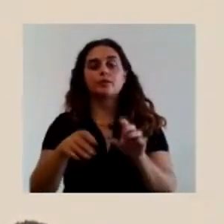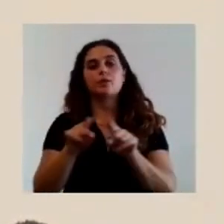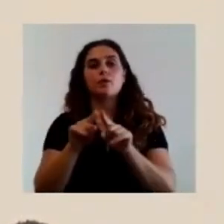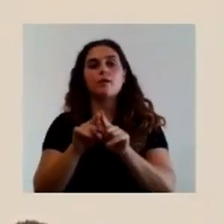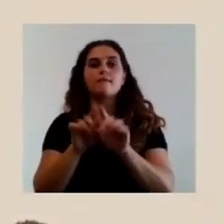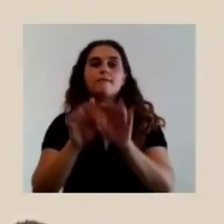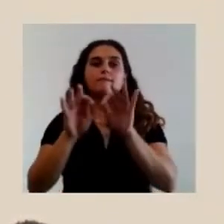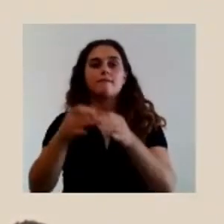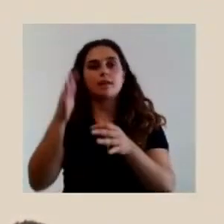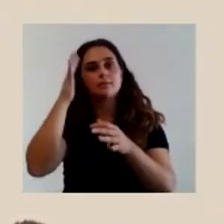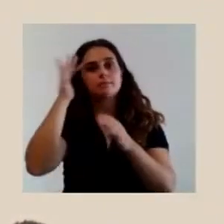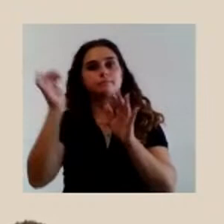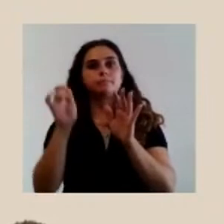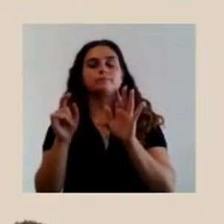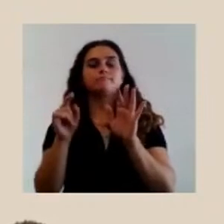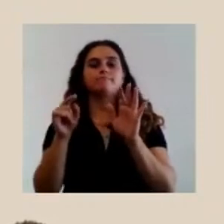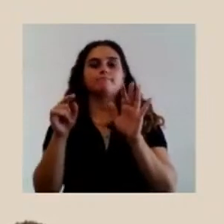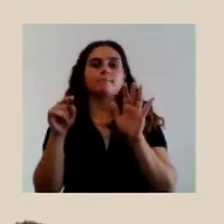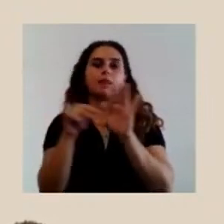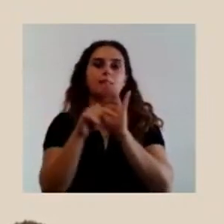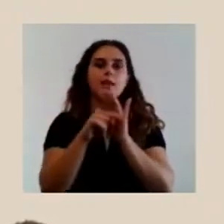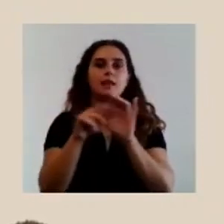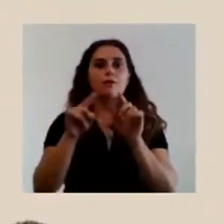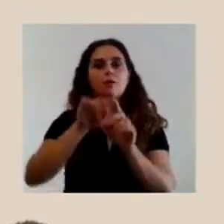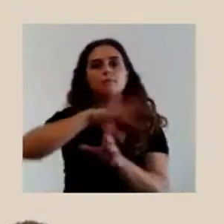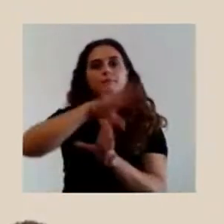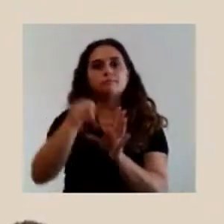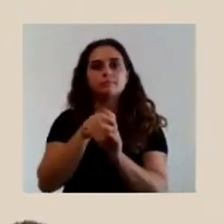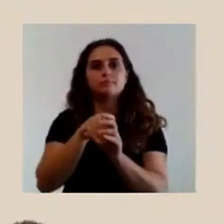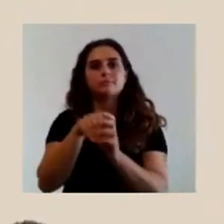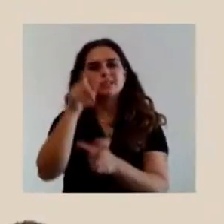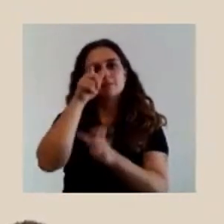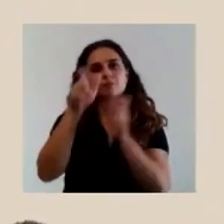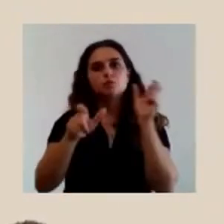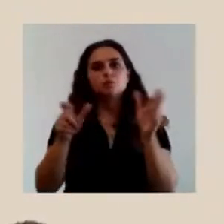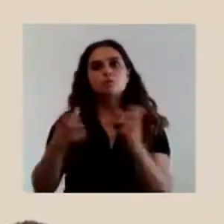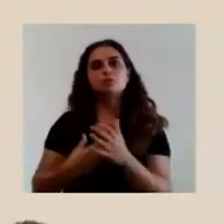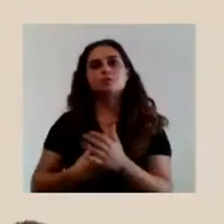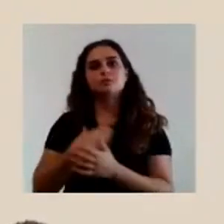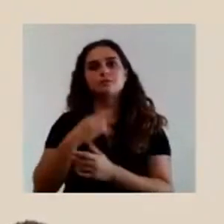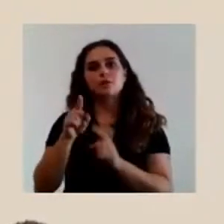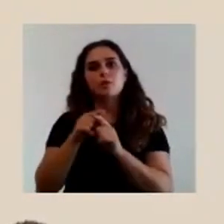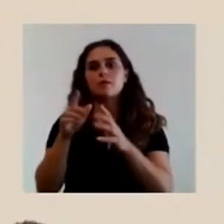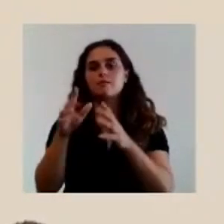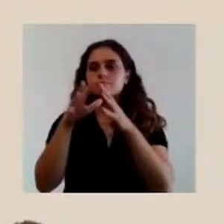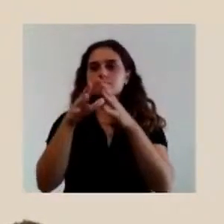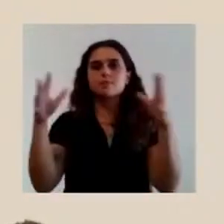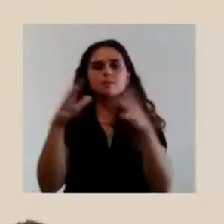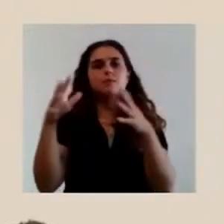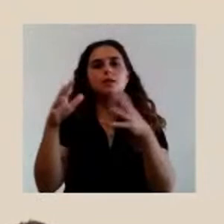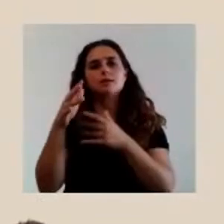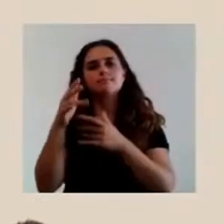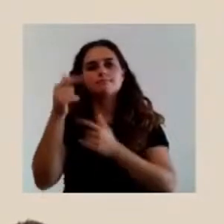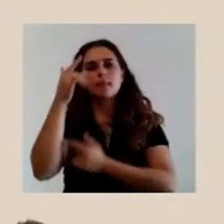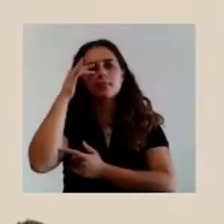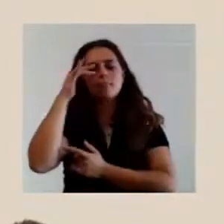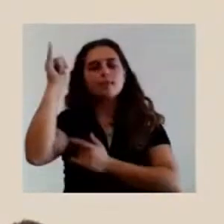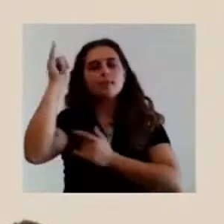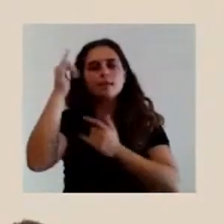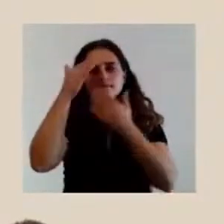requires increased diversity and inclusion. For humans, this means increasing representation, particularly